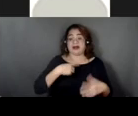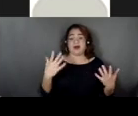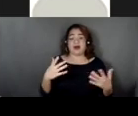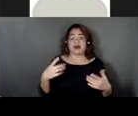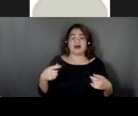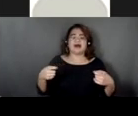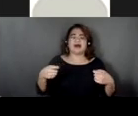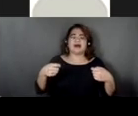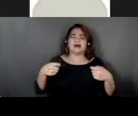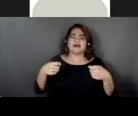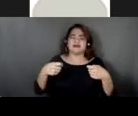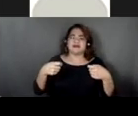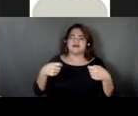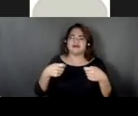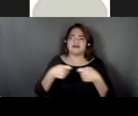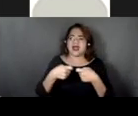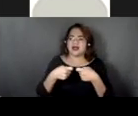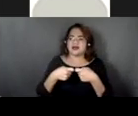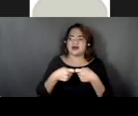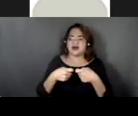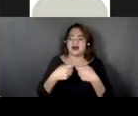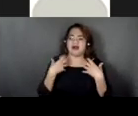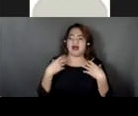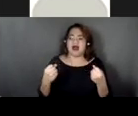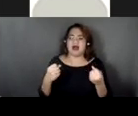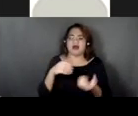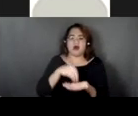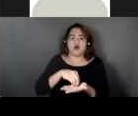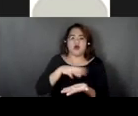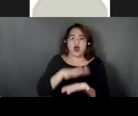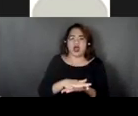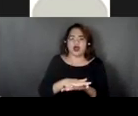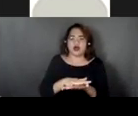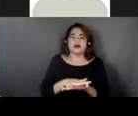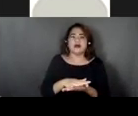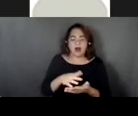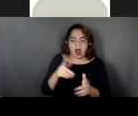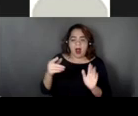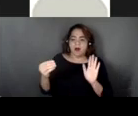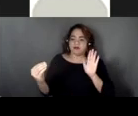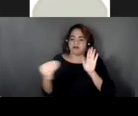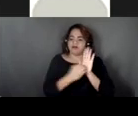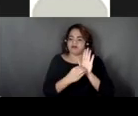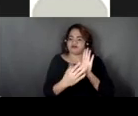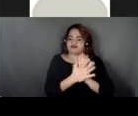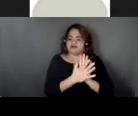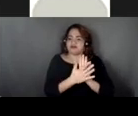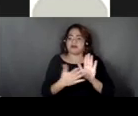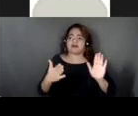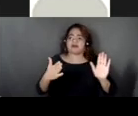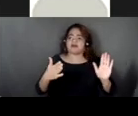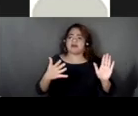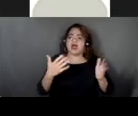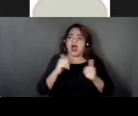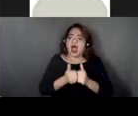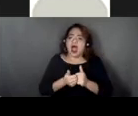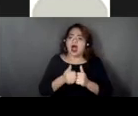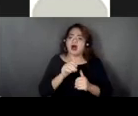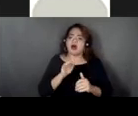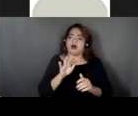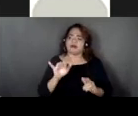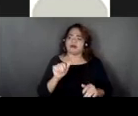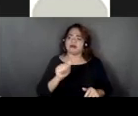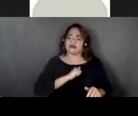electronic health record, really displays the patient in the way that they want to be seen. And so I've put up here,